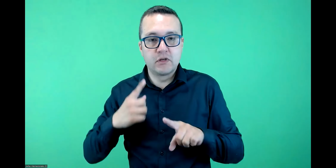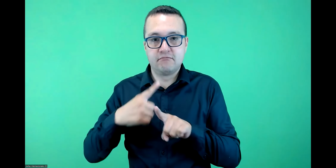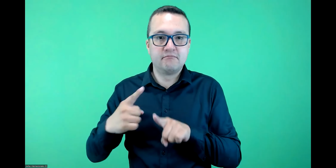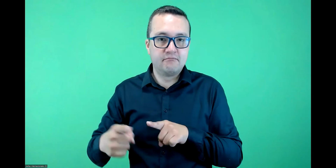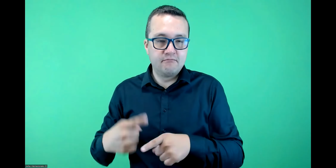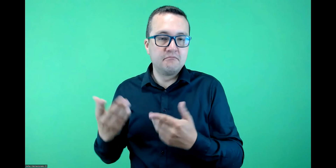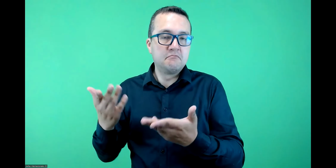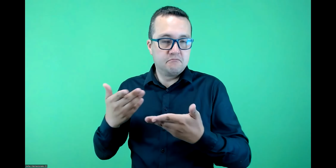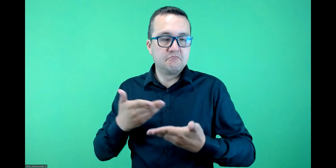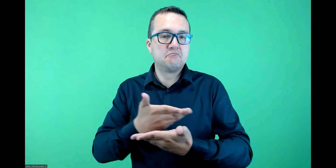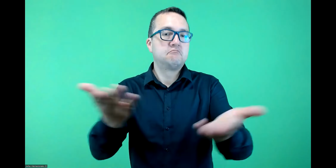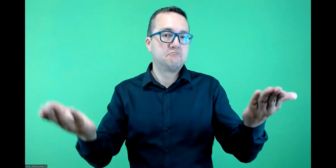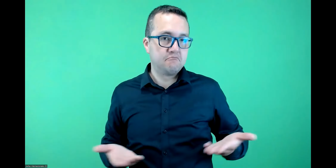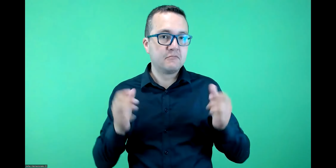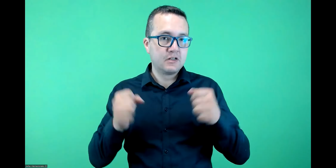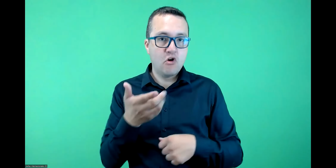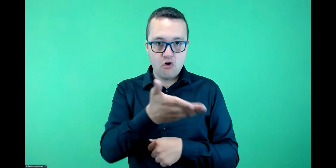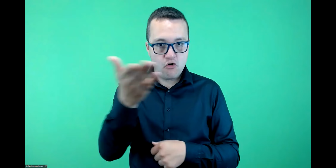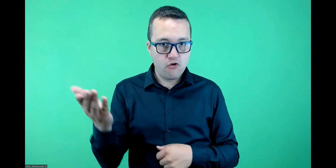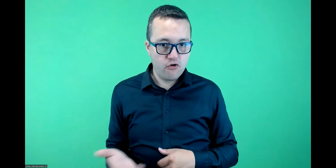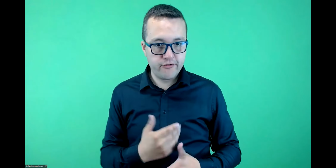instructions for